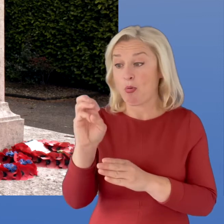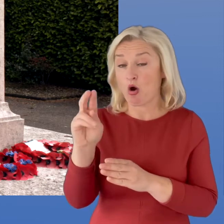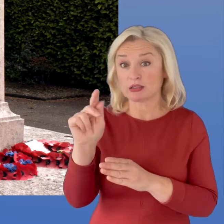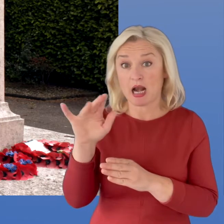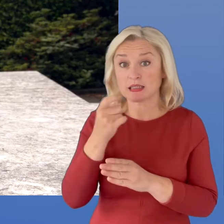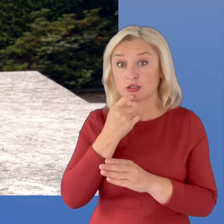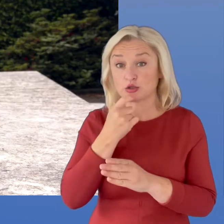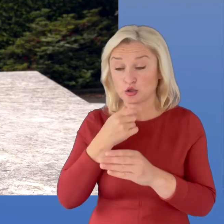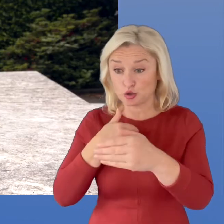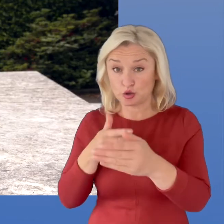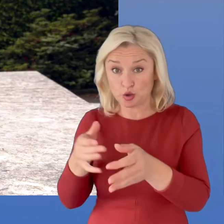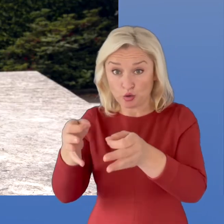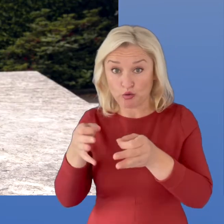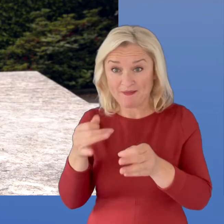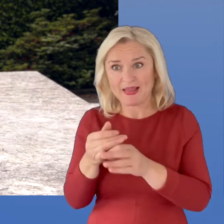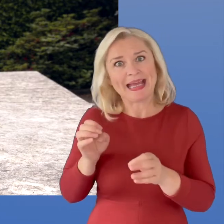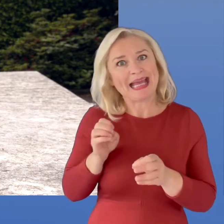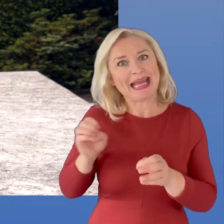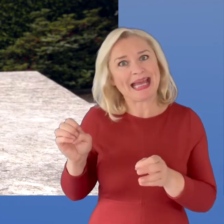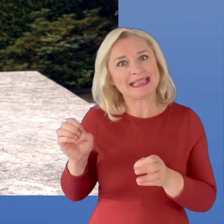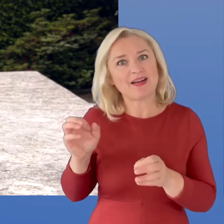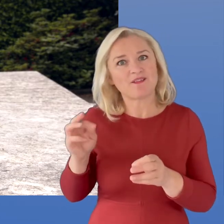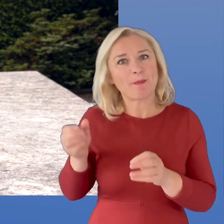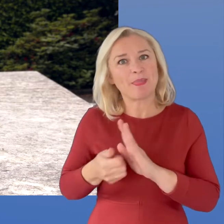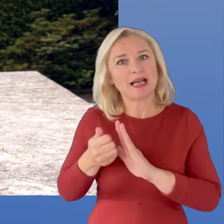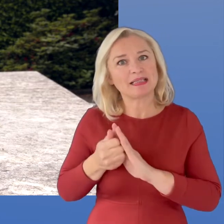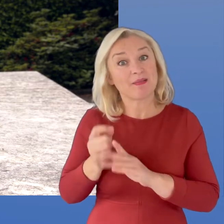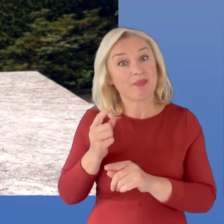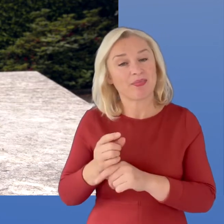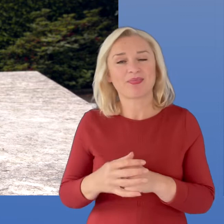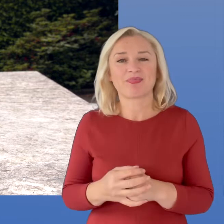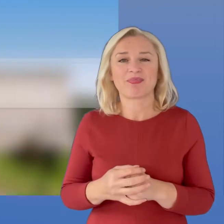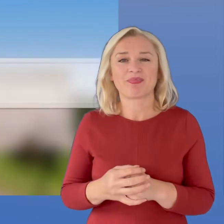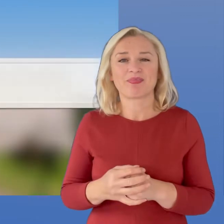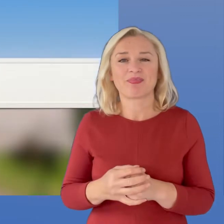buried in a Portland stone sarcophagus at the east of the building.